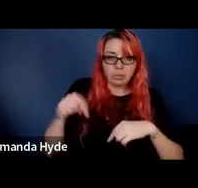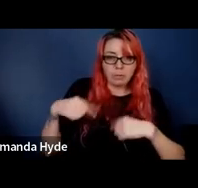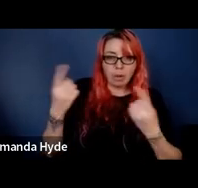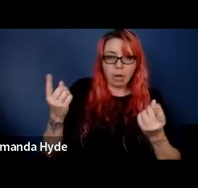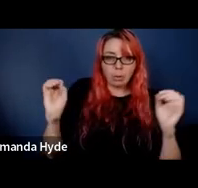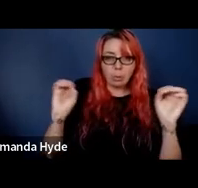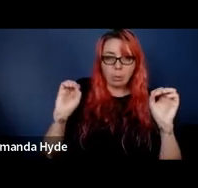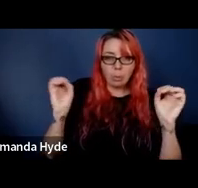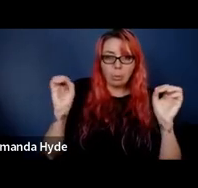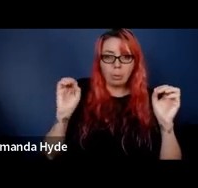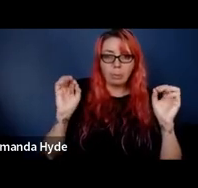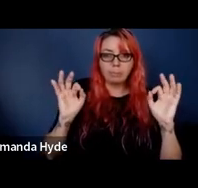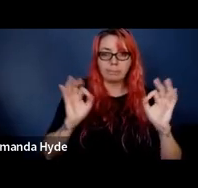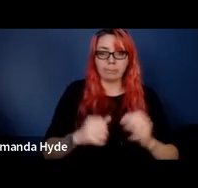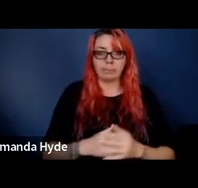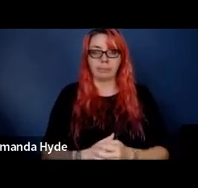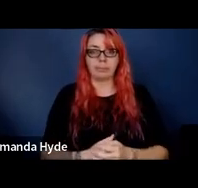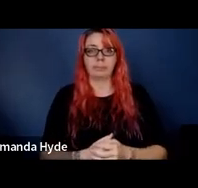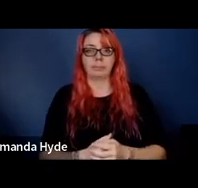Thank you.